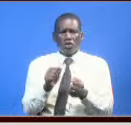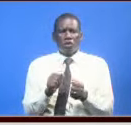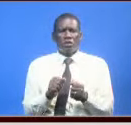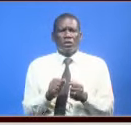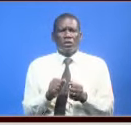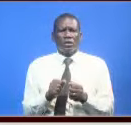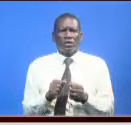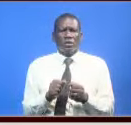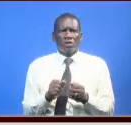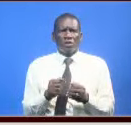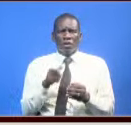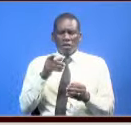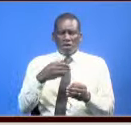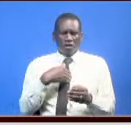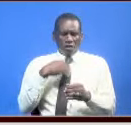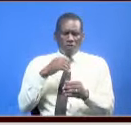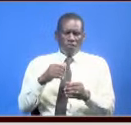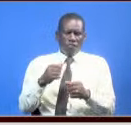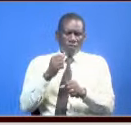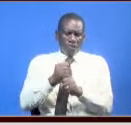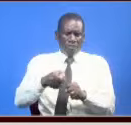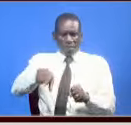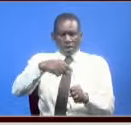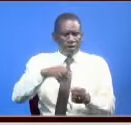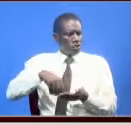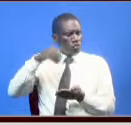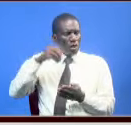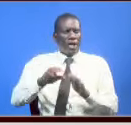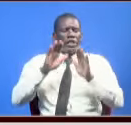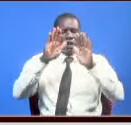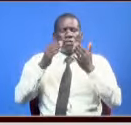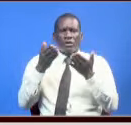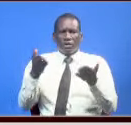have taught us many important lessons.